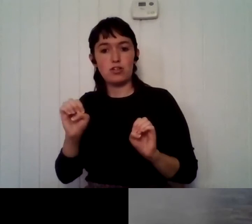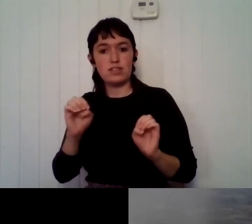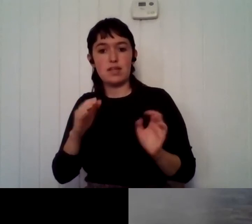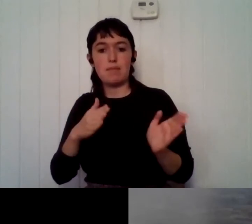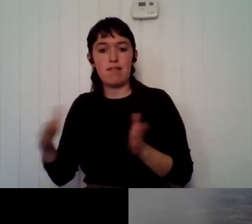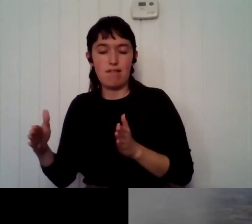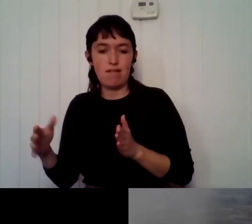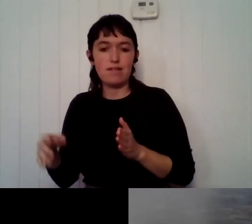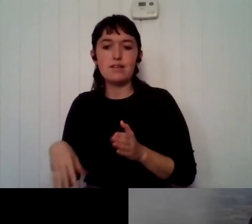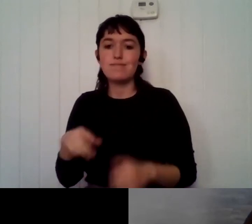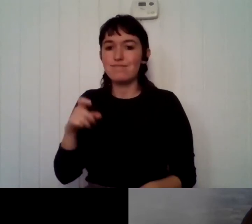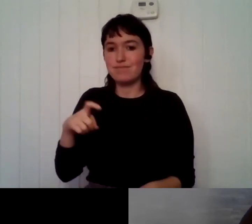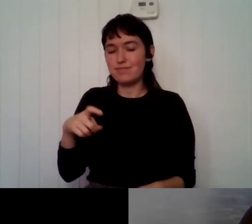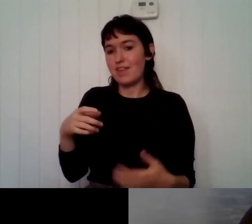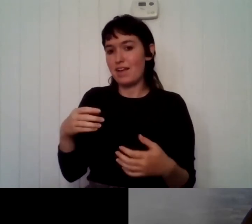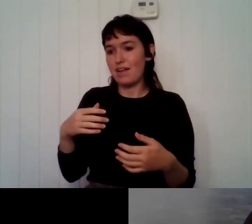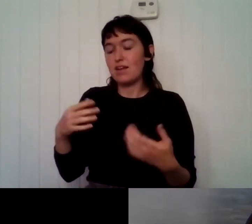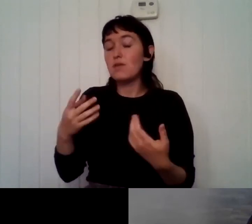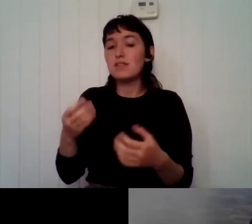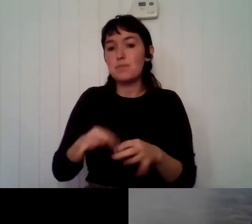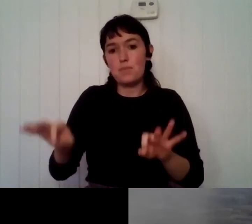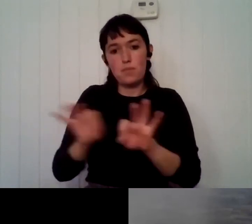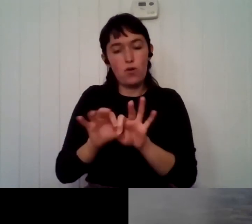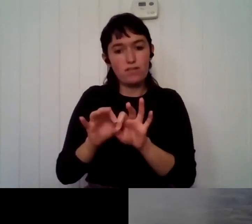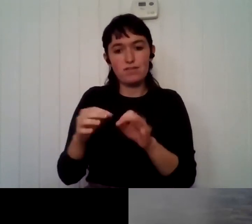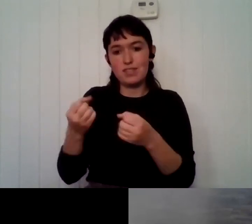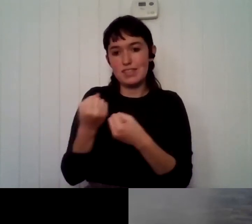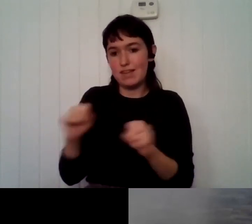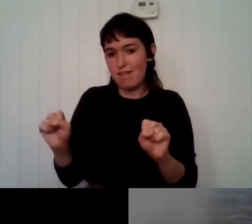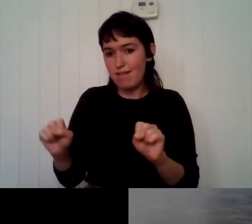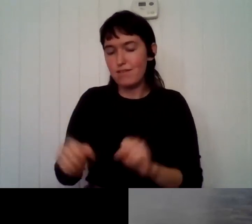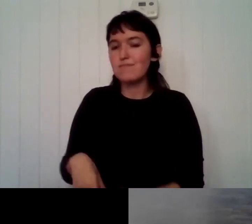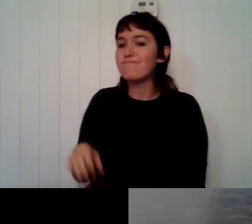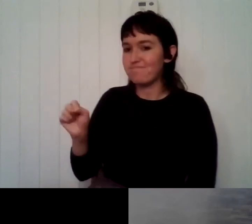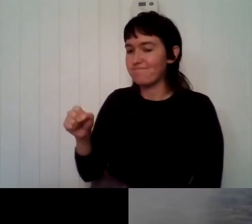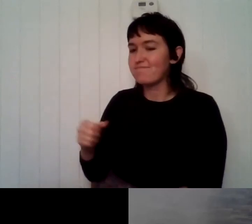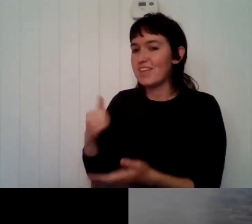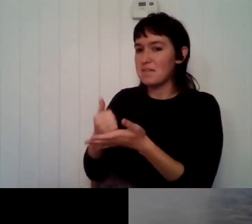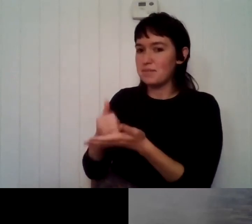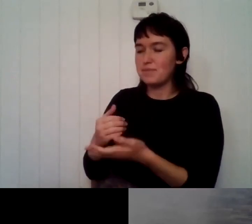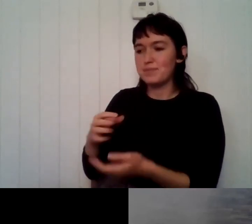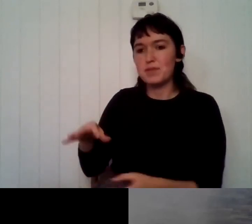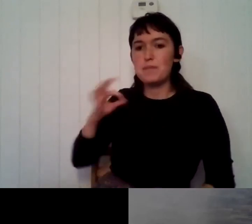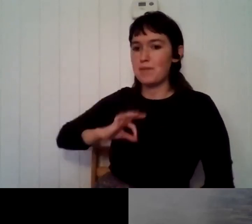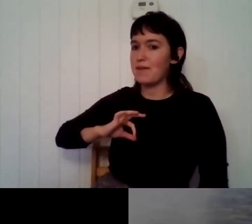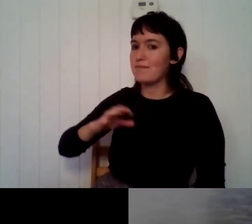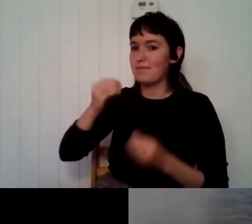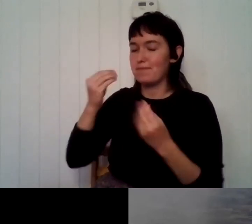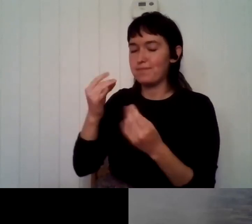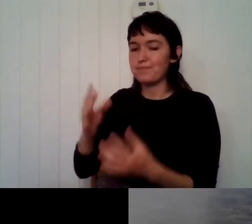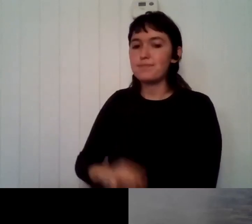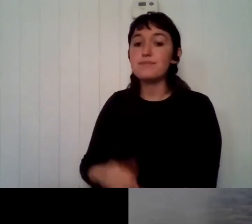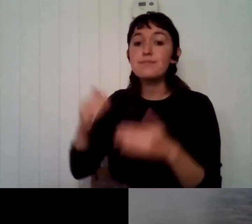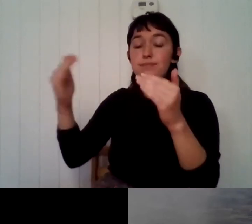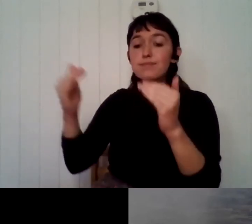community. That's a great answer. Very, very helpful, useful information. All right, the second question is, you still have everybody's attention in the whole world